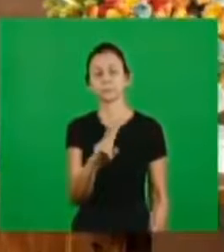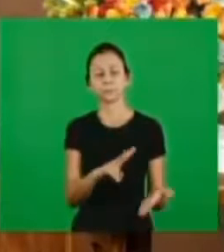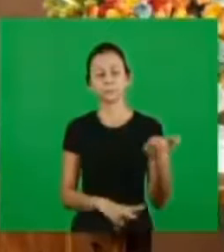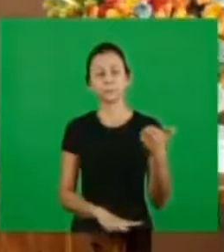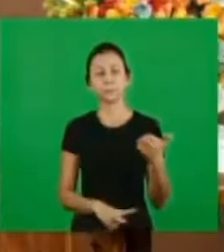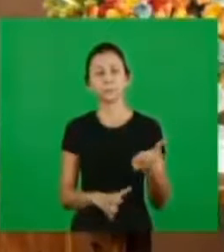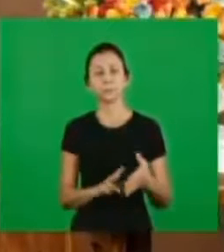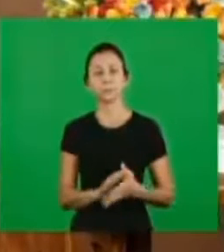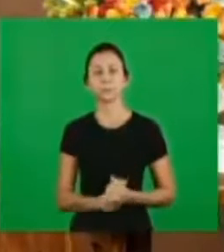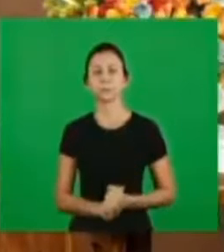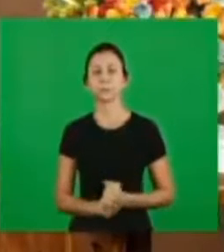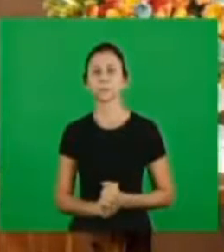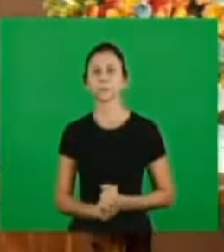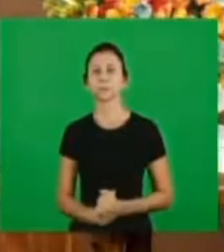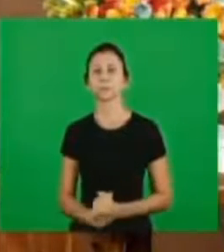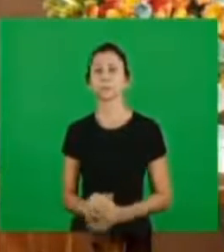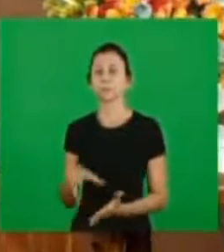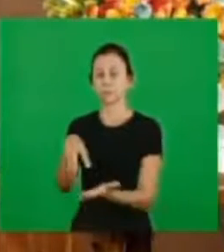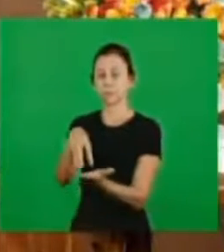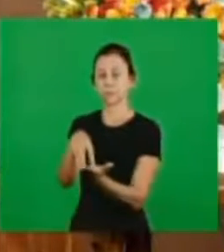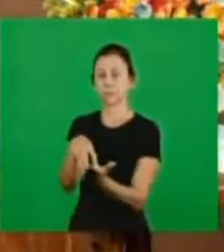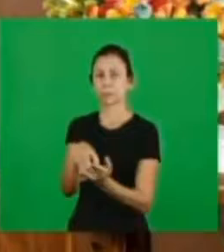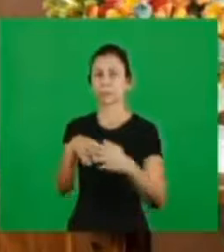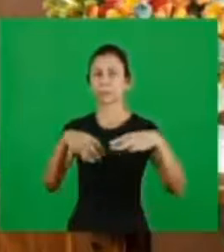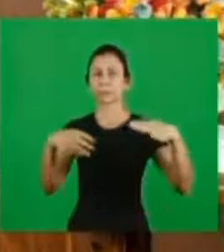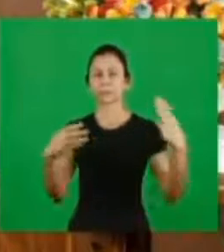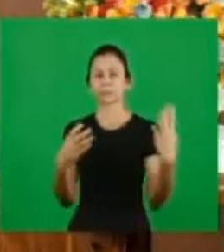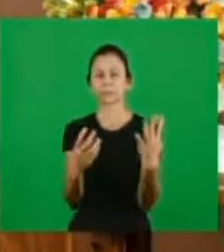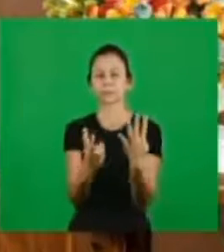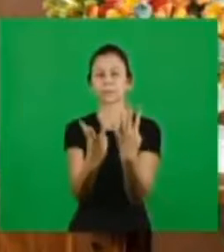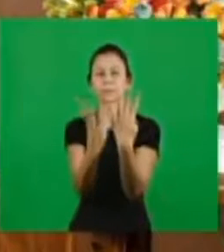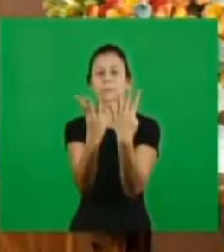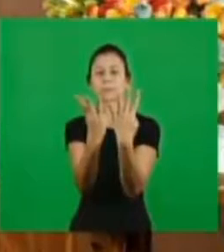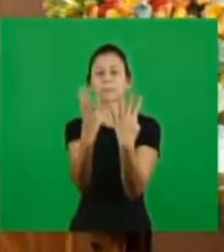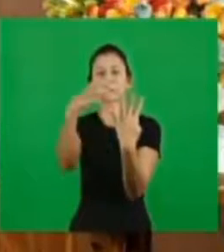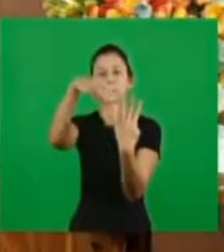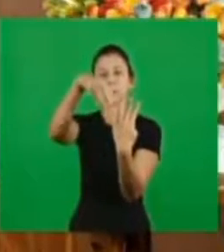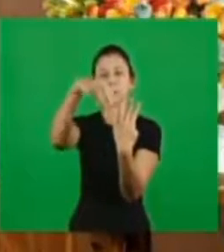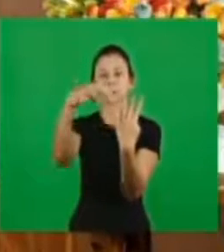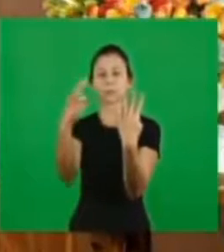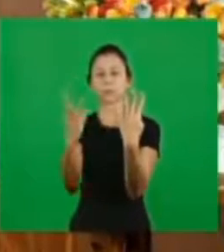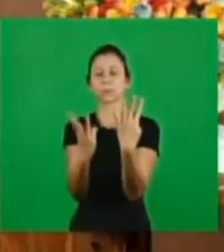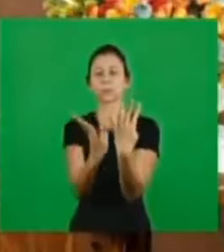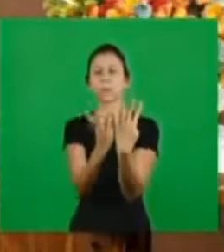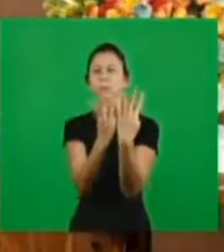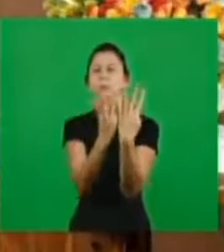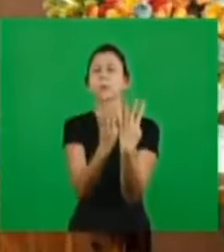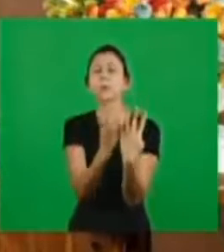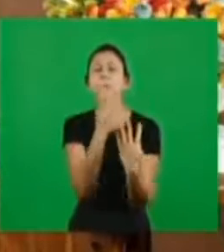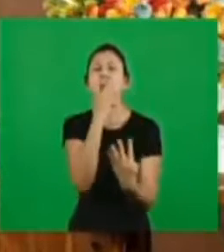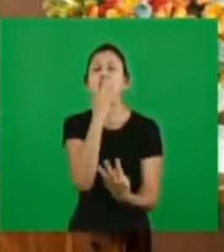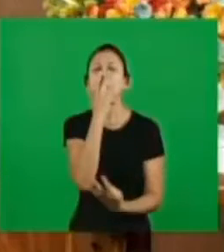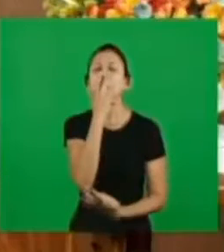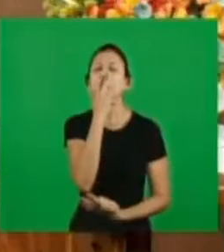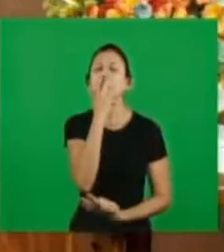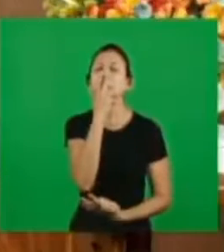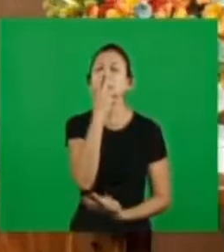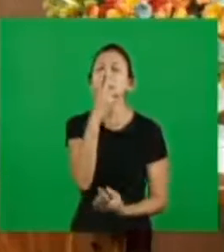read together. And in the midst of the seven lampstands, one like the Son of